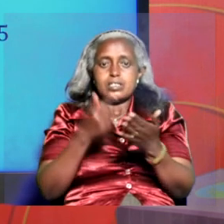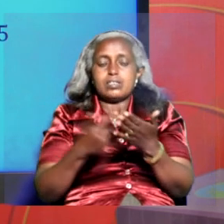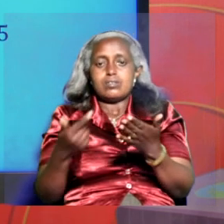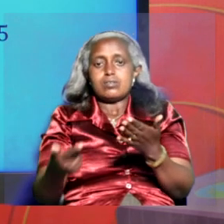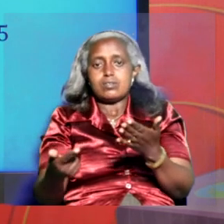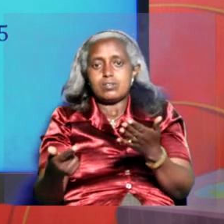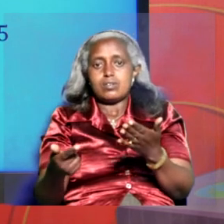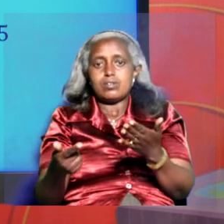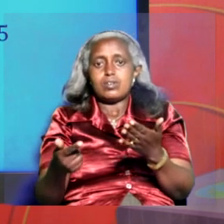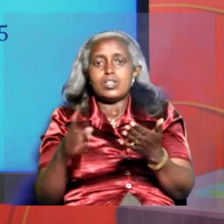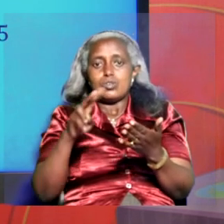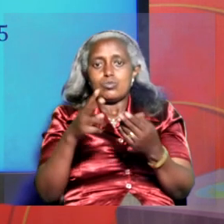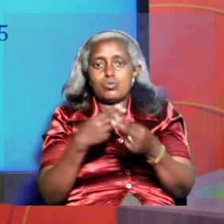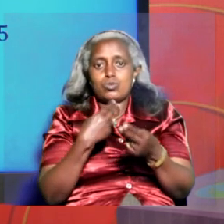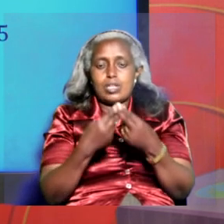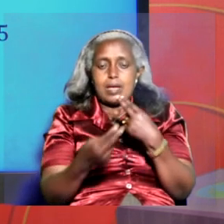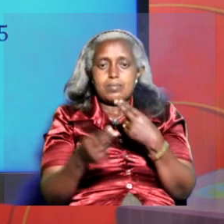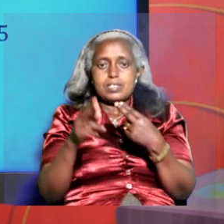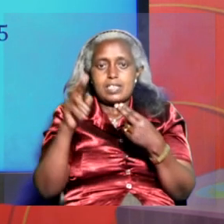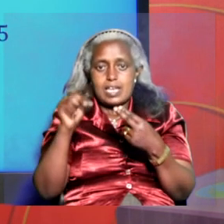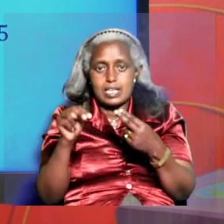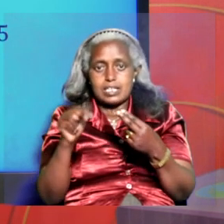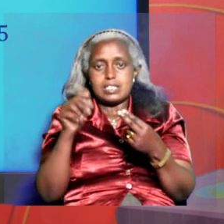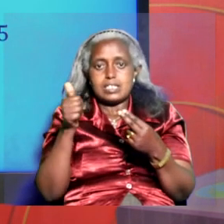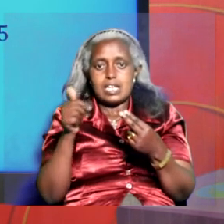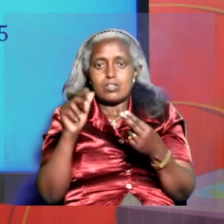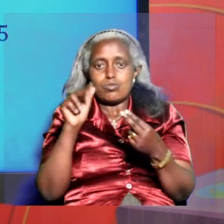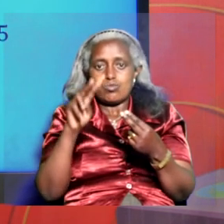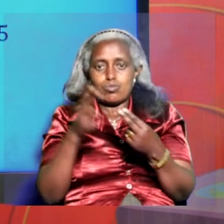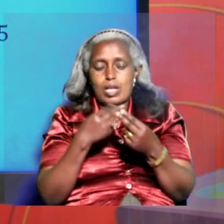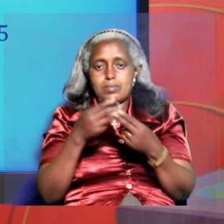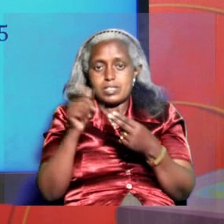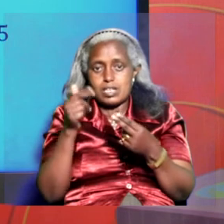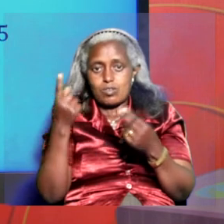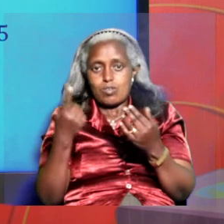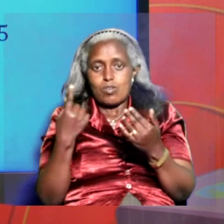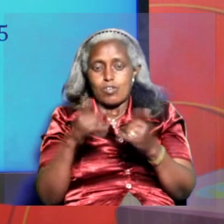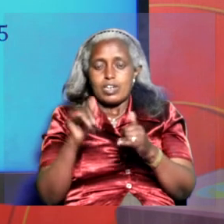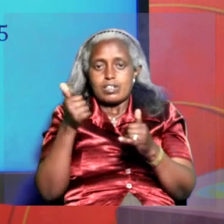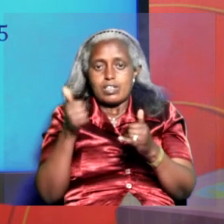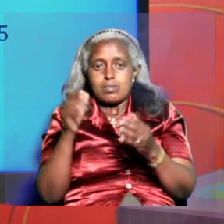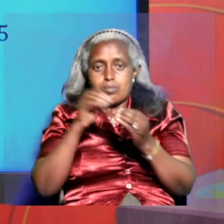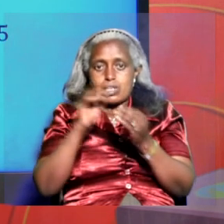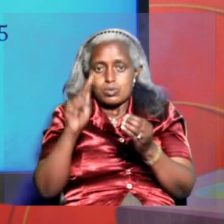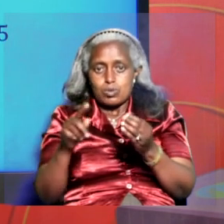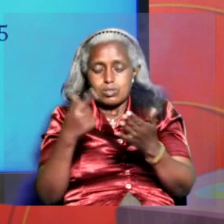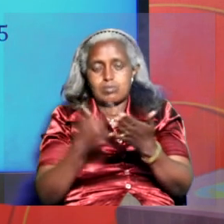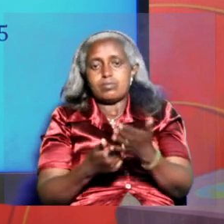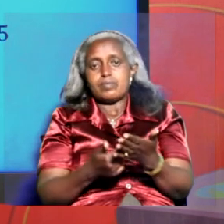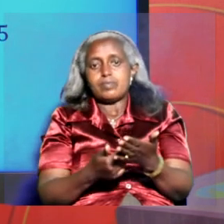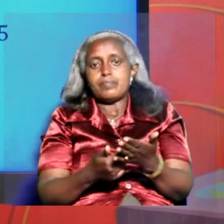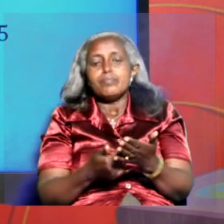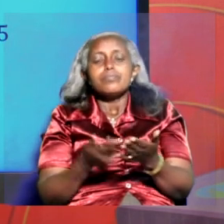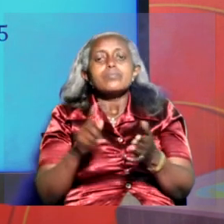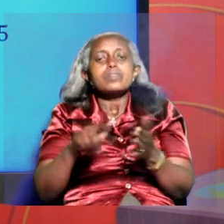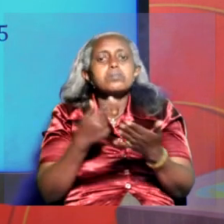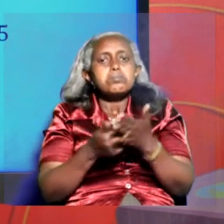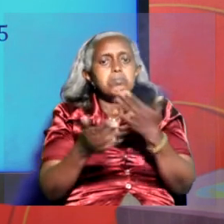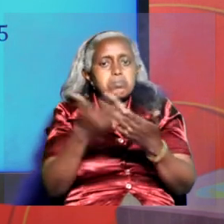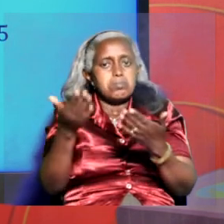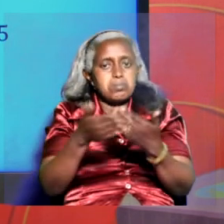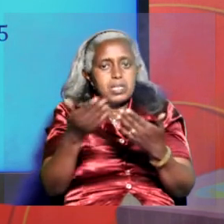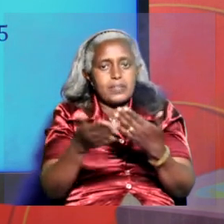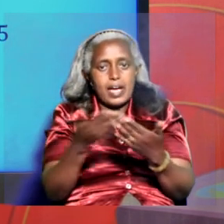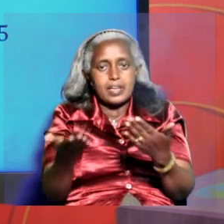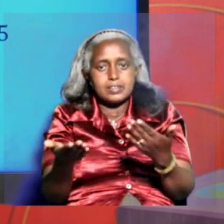also this 2 times n is 10, 2 times 10 over 10 plus 1 over 2 zeta. When you simplify this,